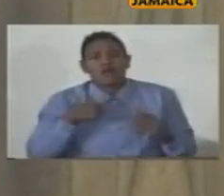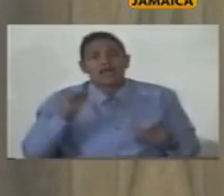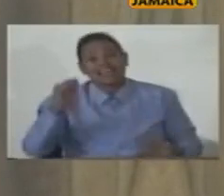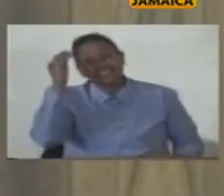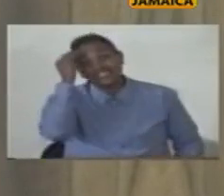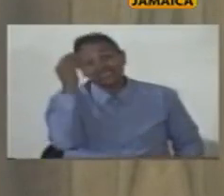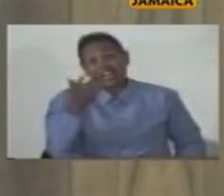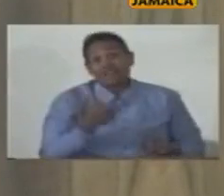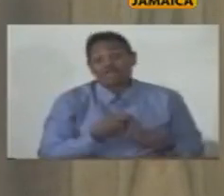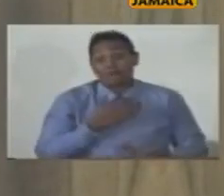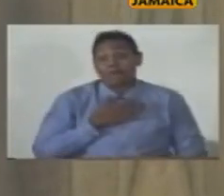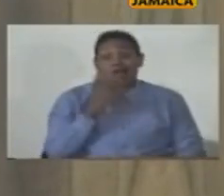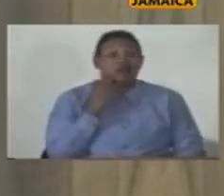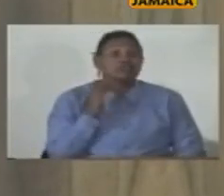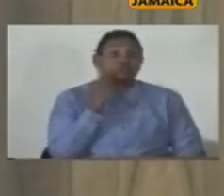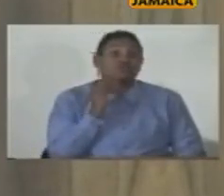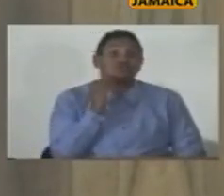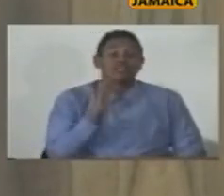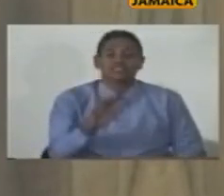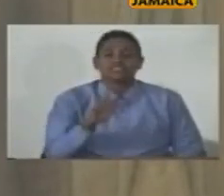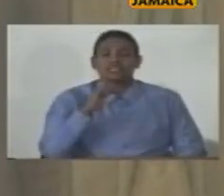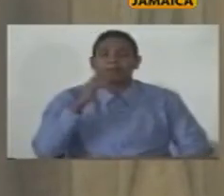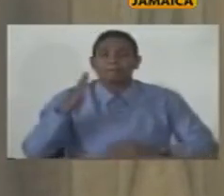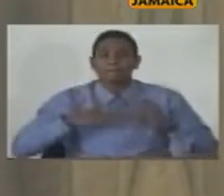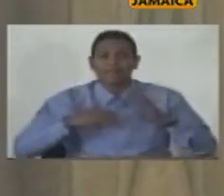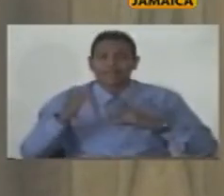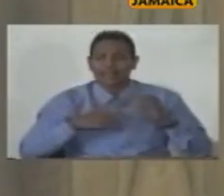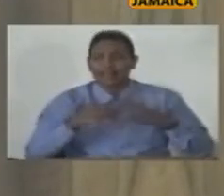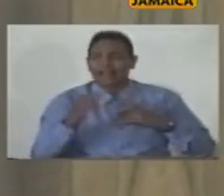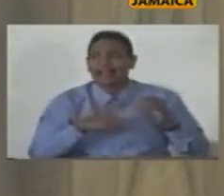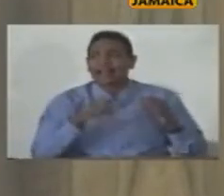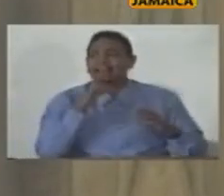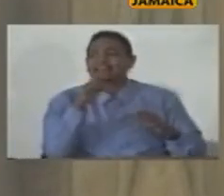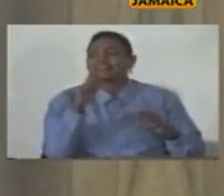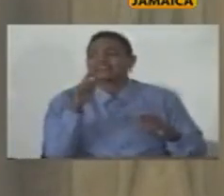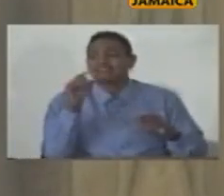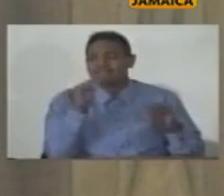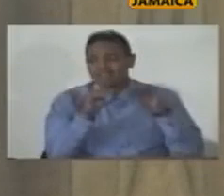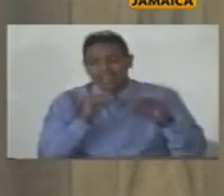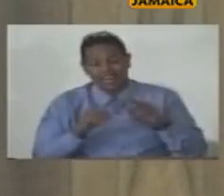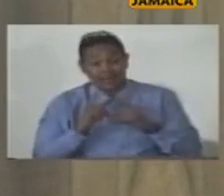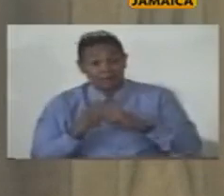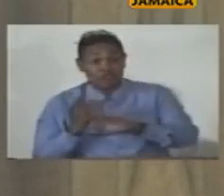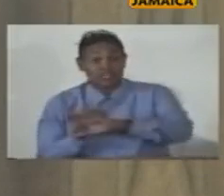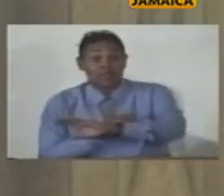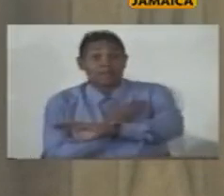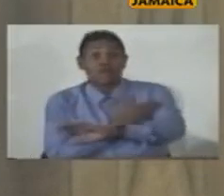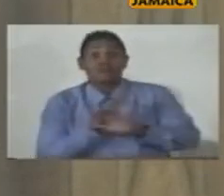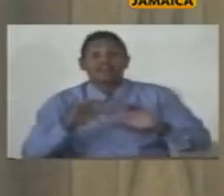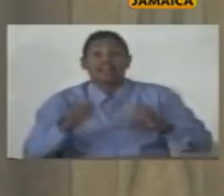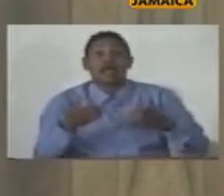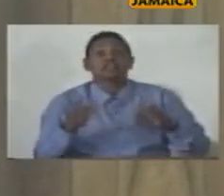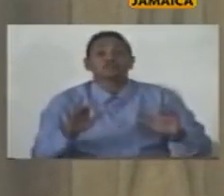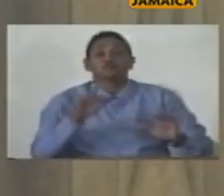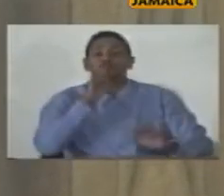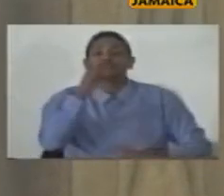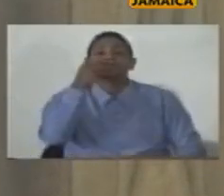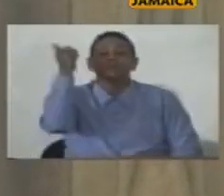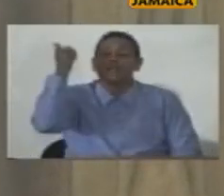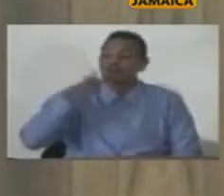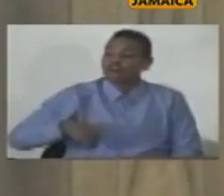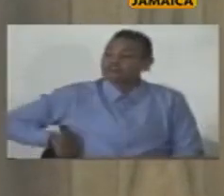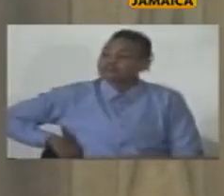you from my experience, building, filling, and improving classrooms is better.